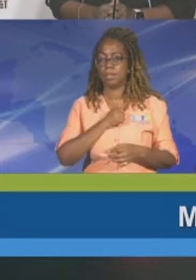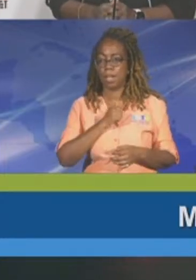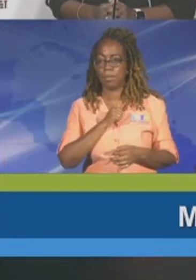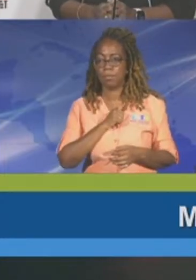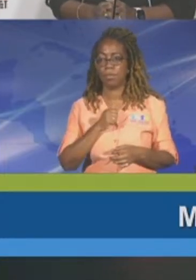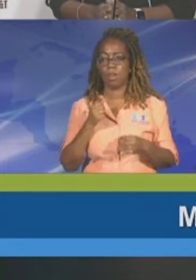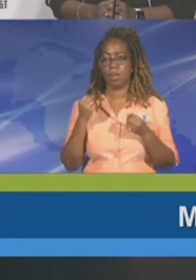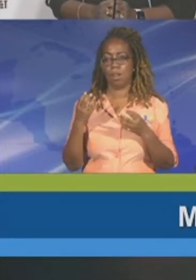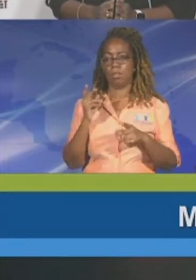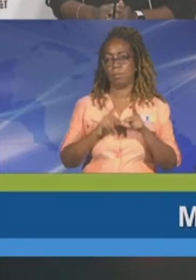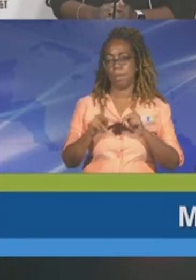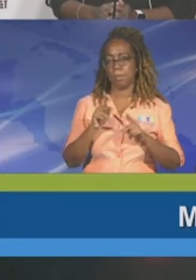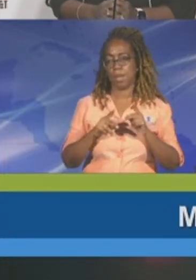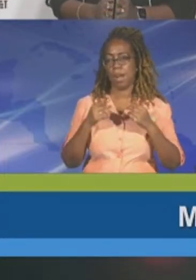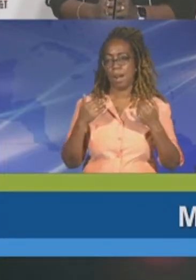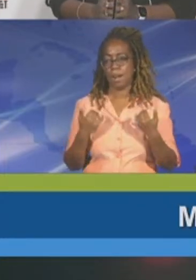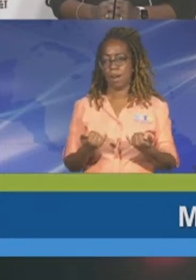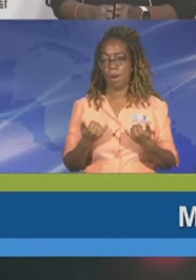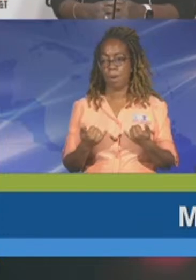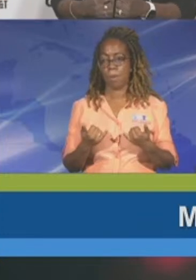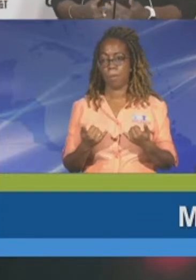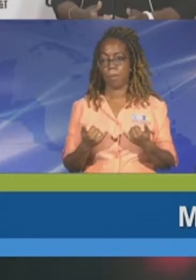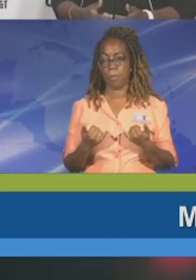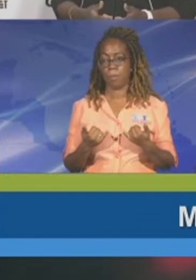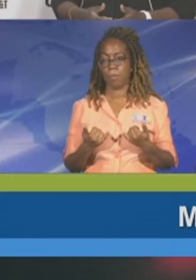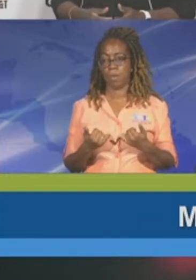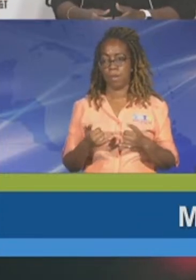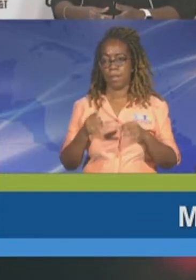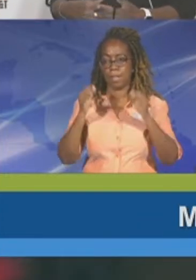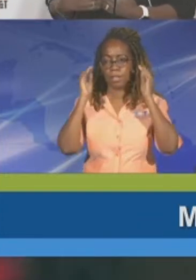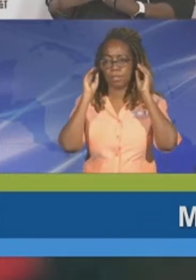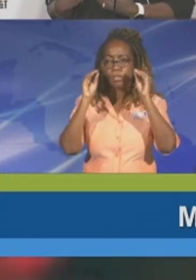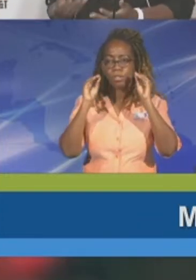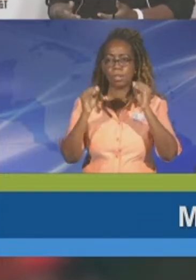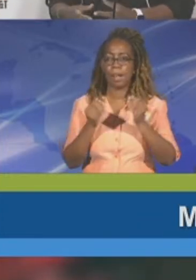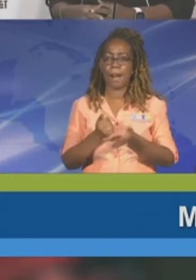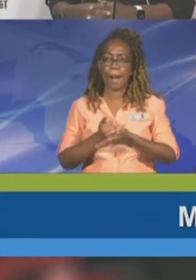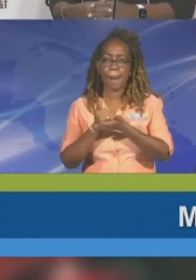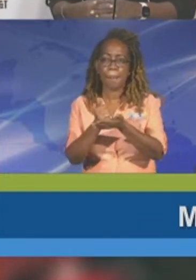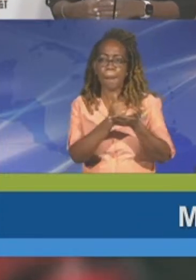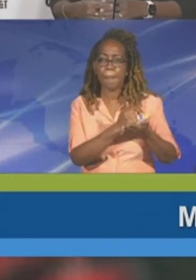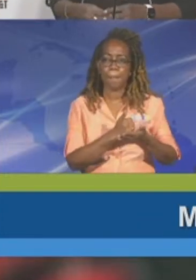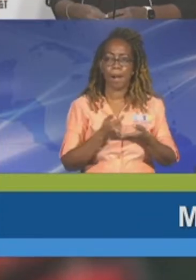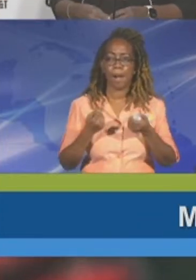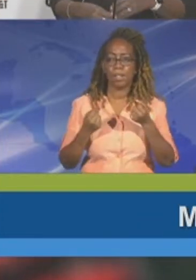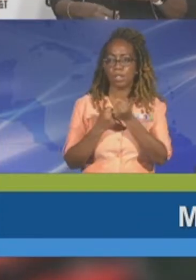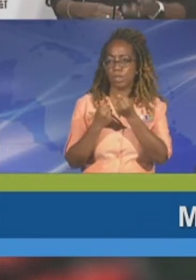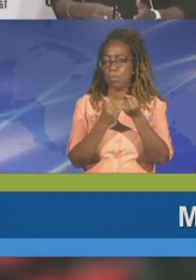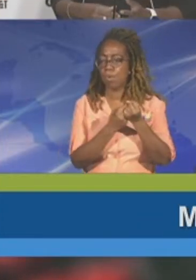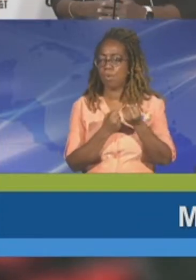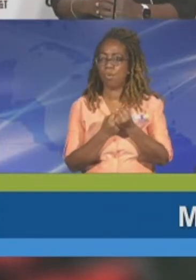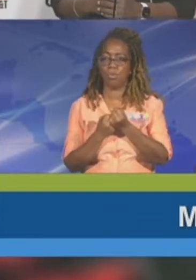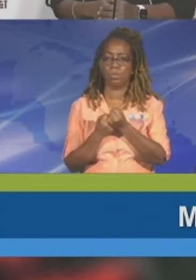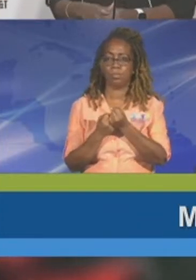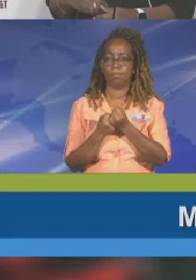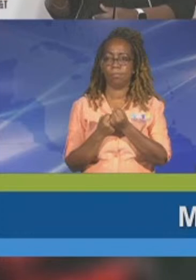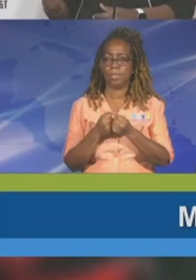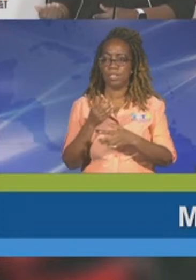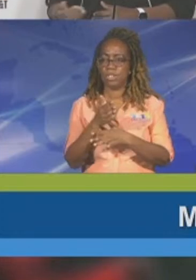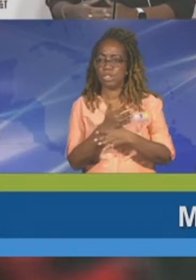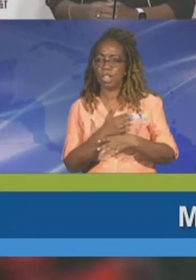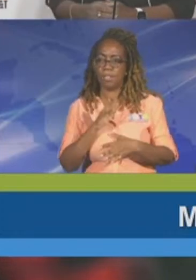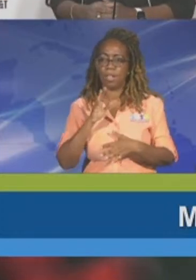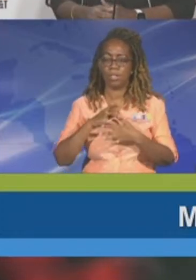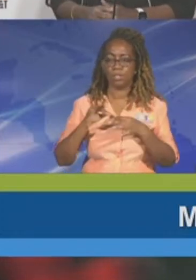those persons now engage in advocacy, doing mental health promotion, sharing their